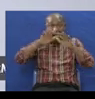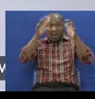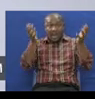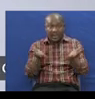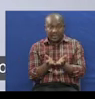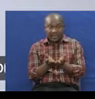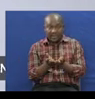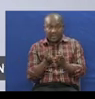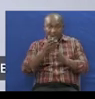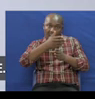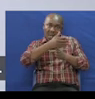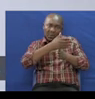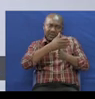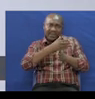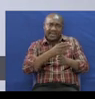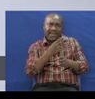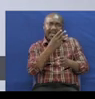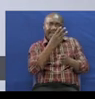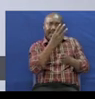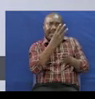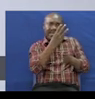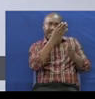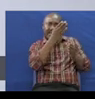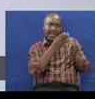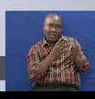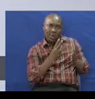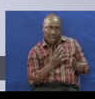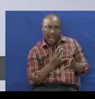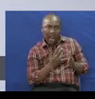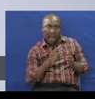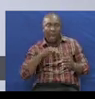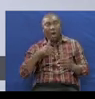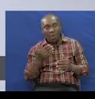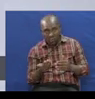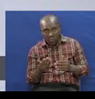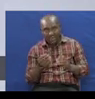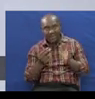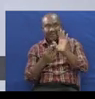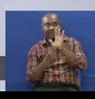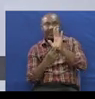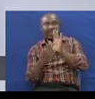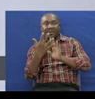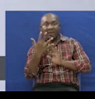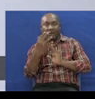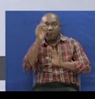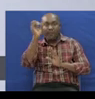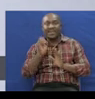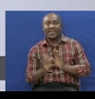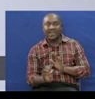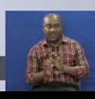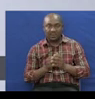or 75% of the whole surface covered by water bodies.